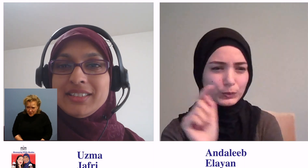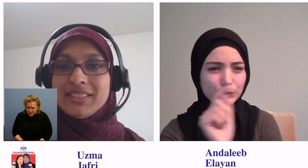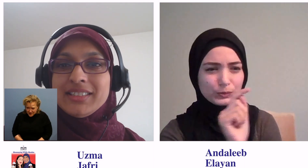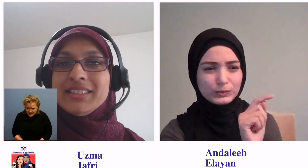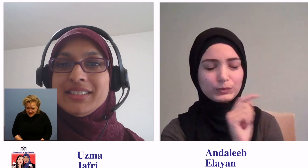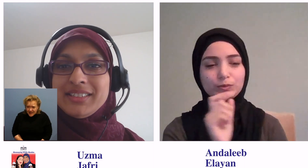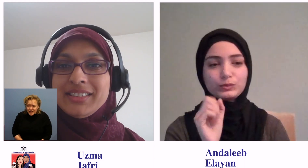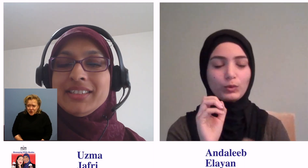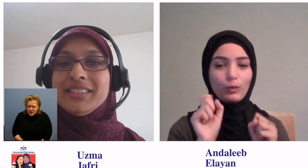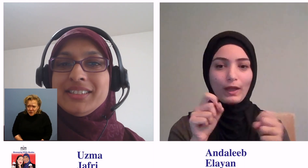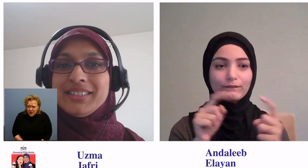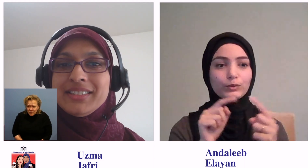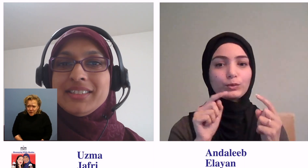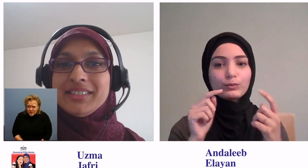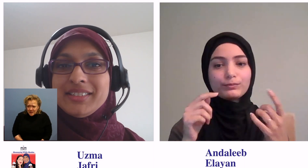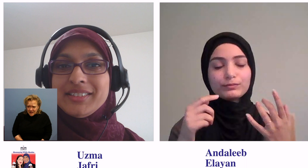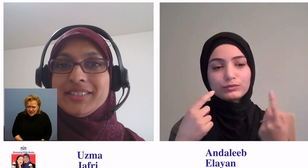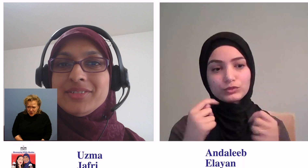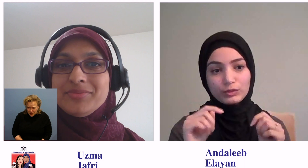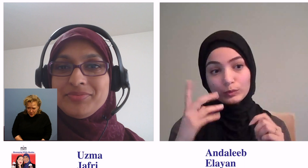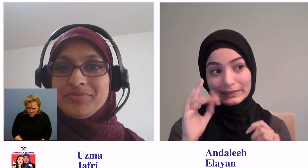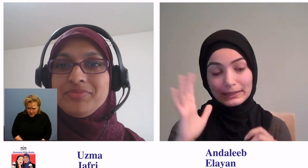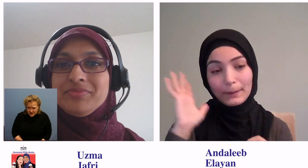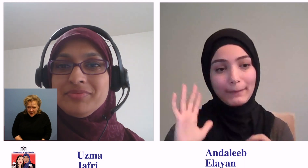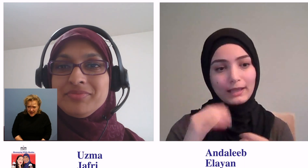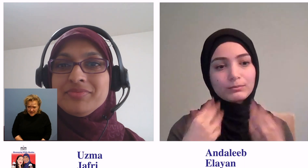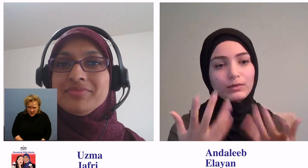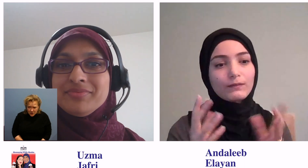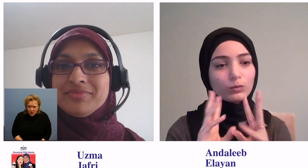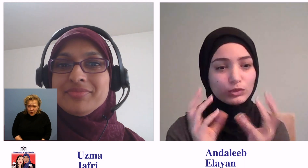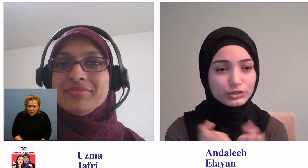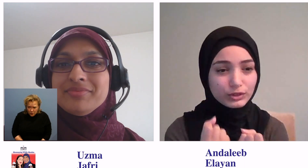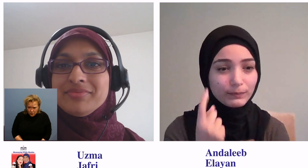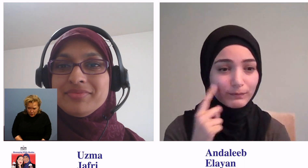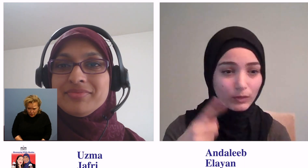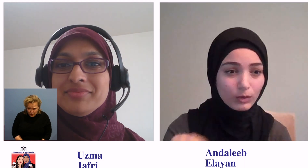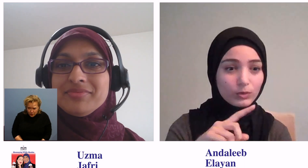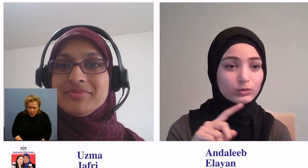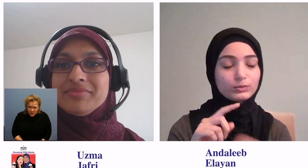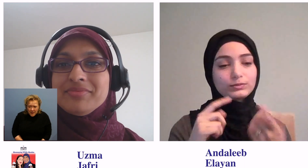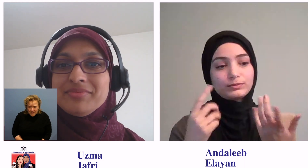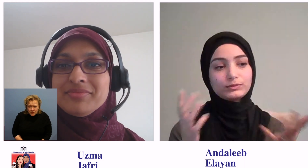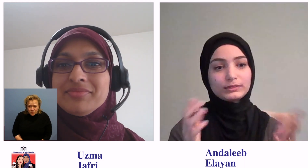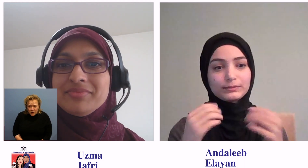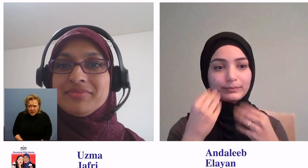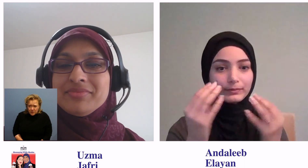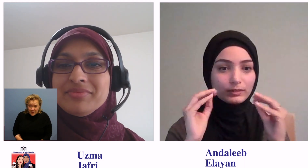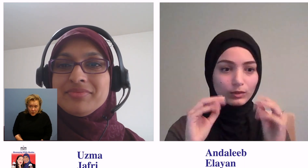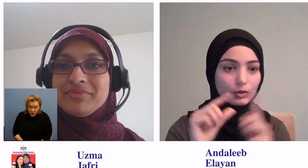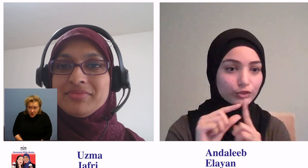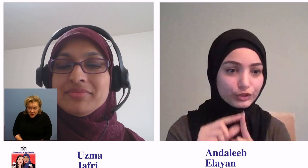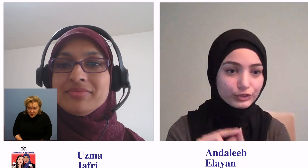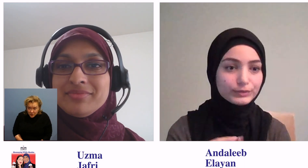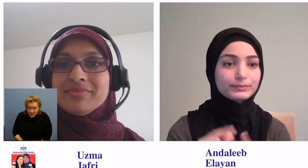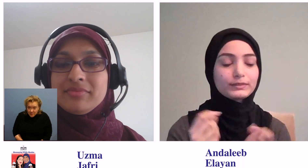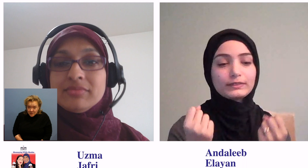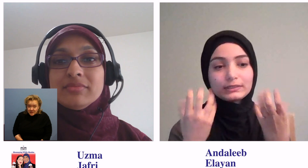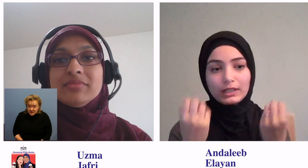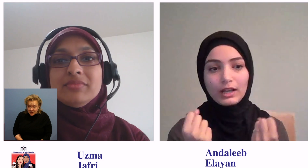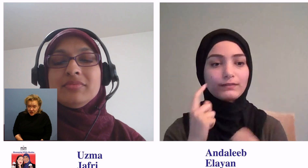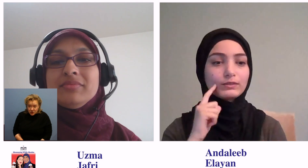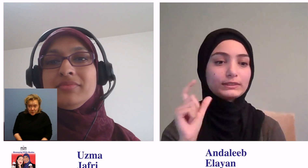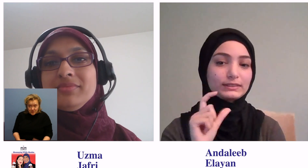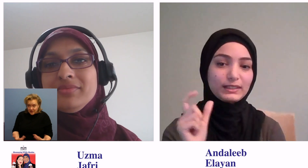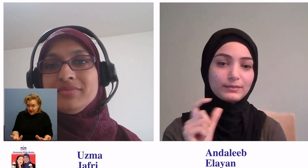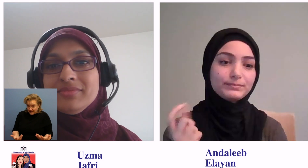Muslim environment. So we do have a few select interpreters that, you know, in the past, we've tried to provide workshops for people